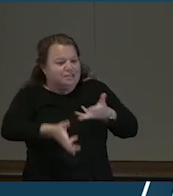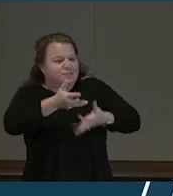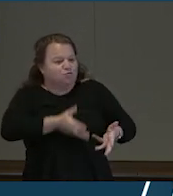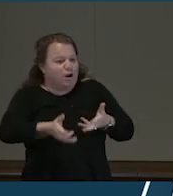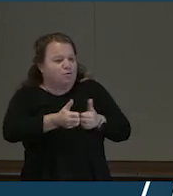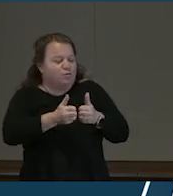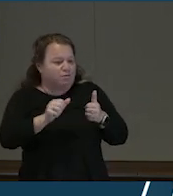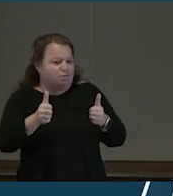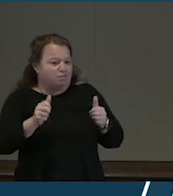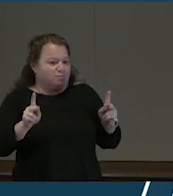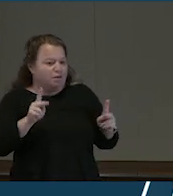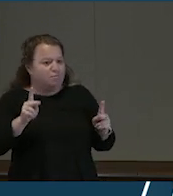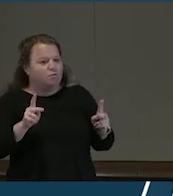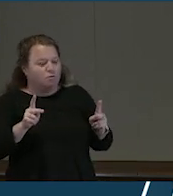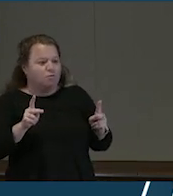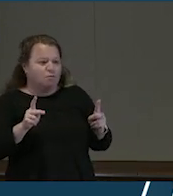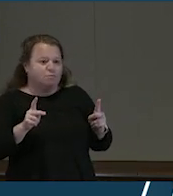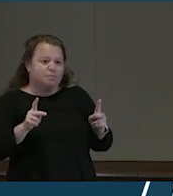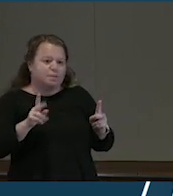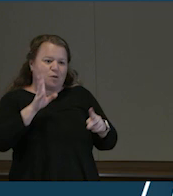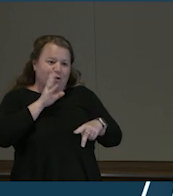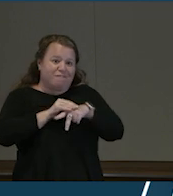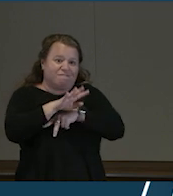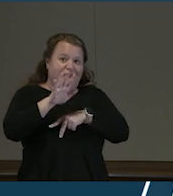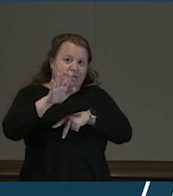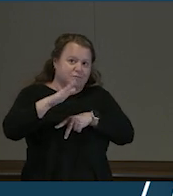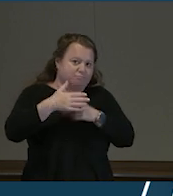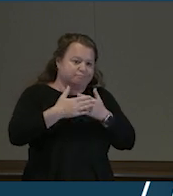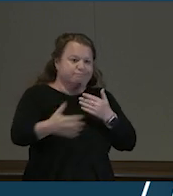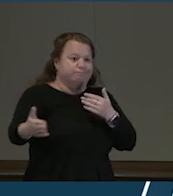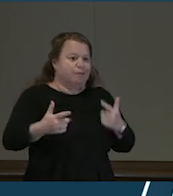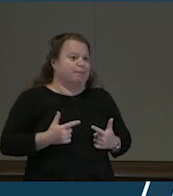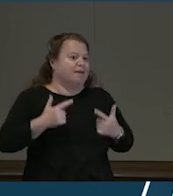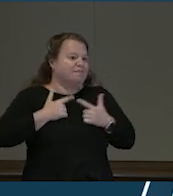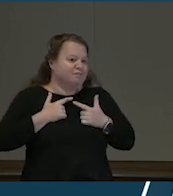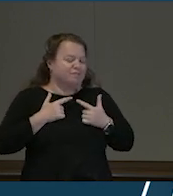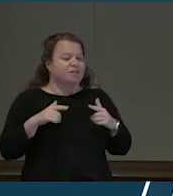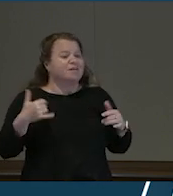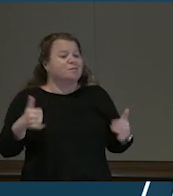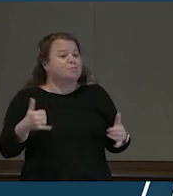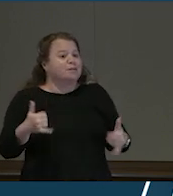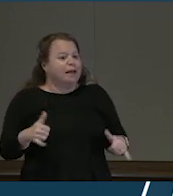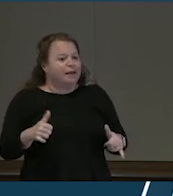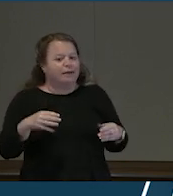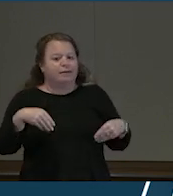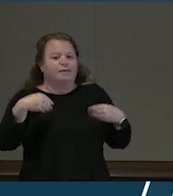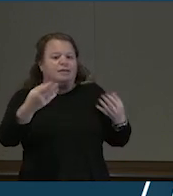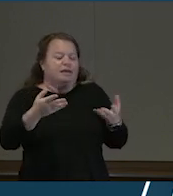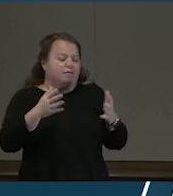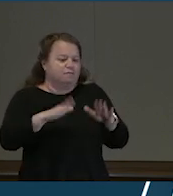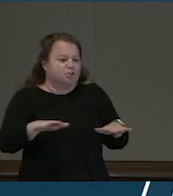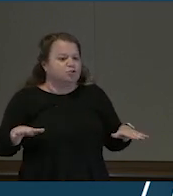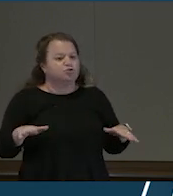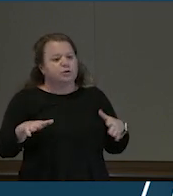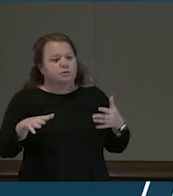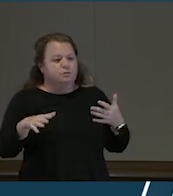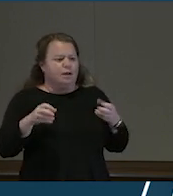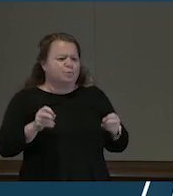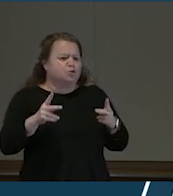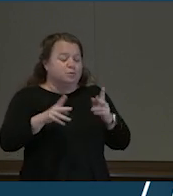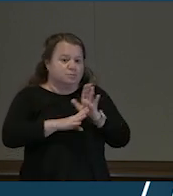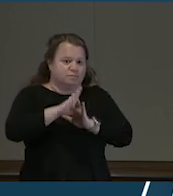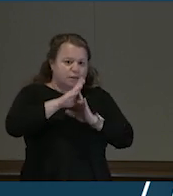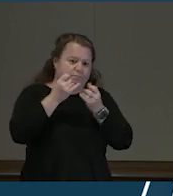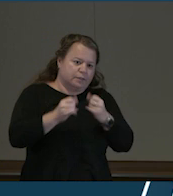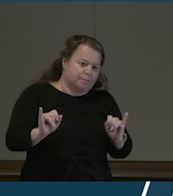others translates to other areas of their life. Playing provides children many opportunities to develop their independence and learn what